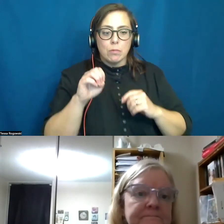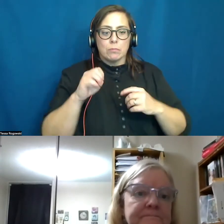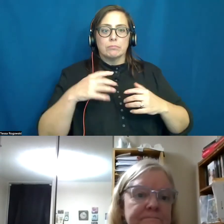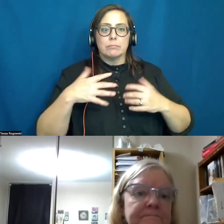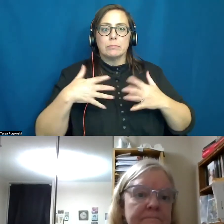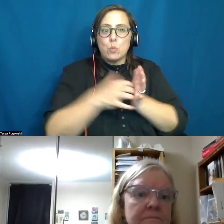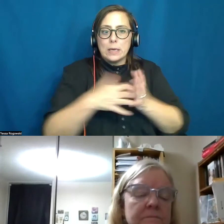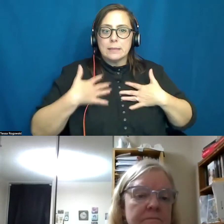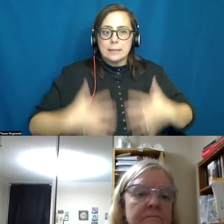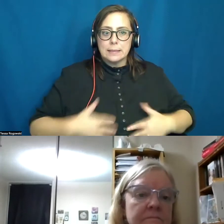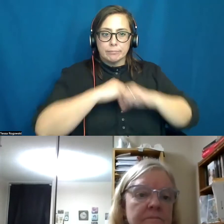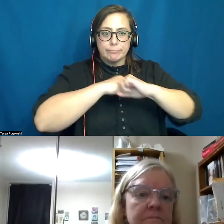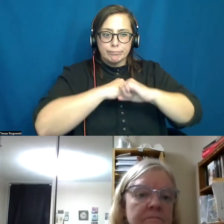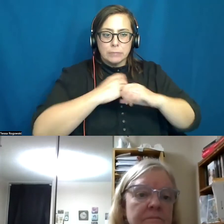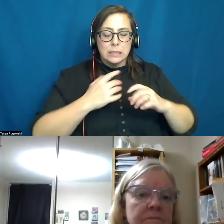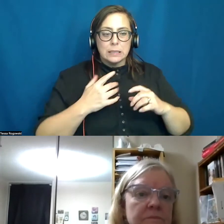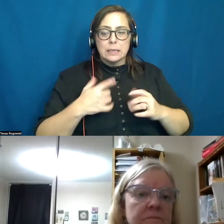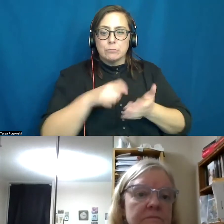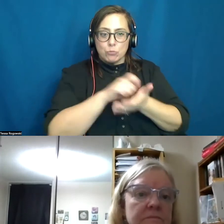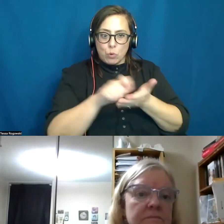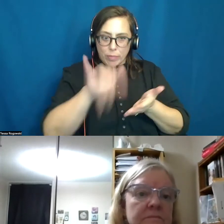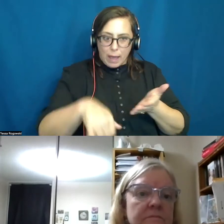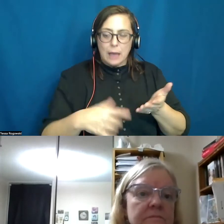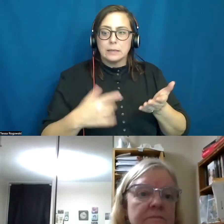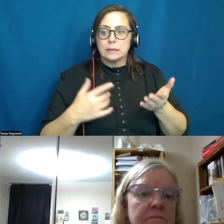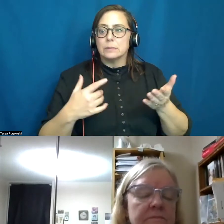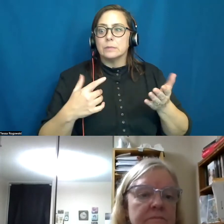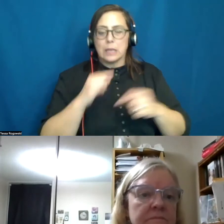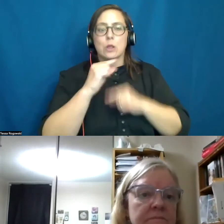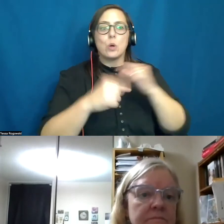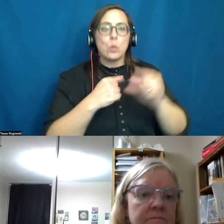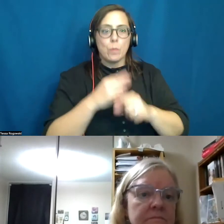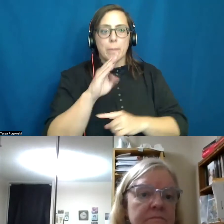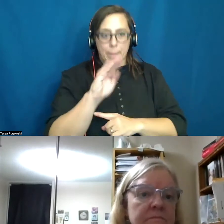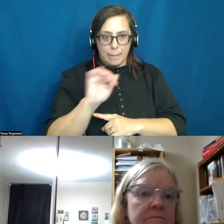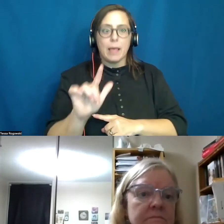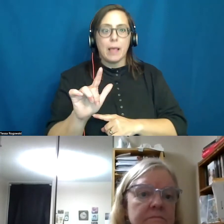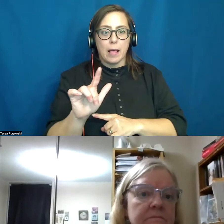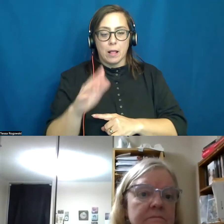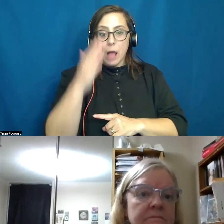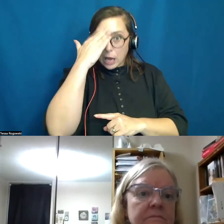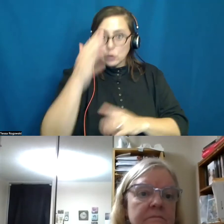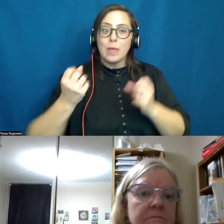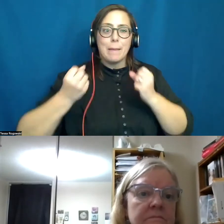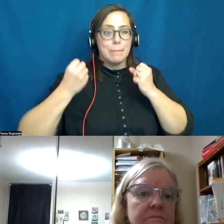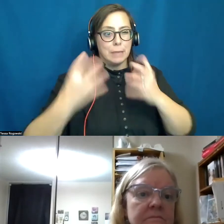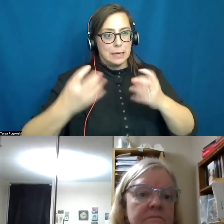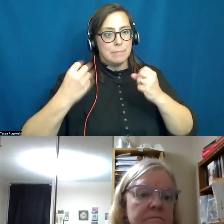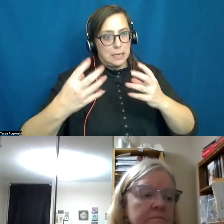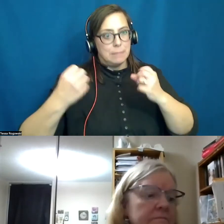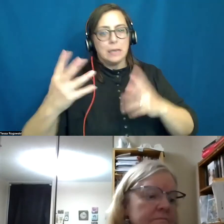example. And I know I'm reaching thousands of readers, right? As a Globe and